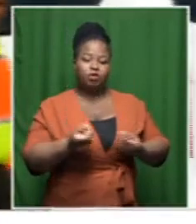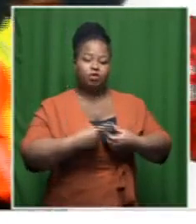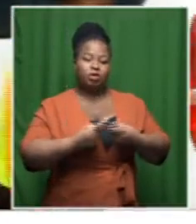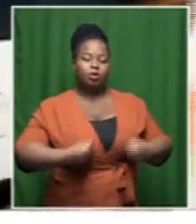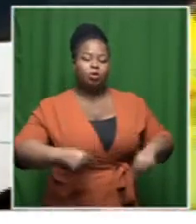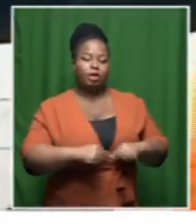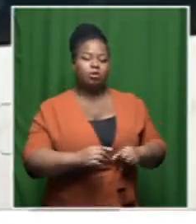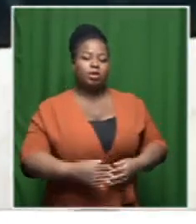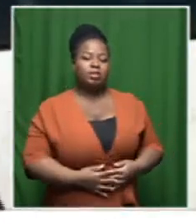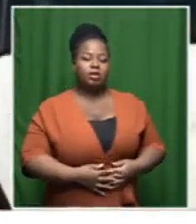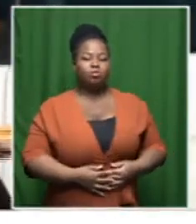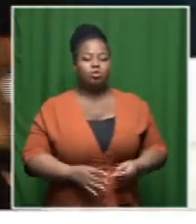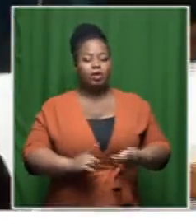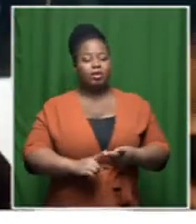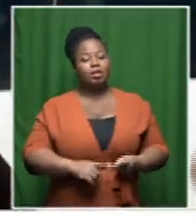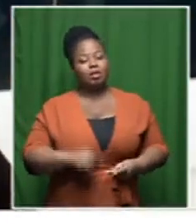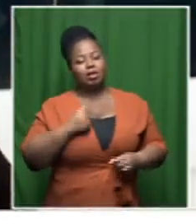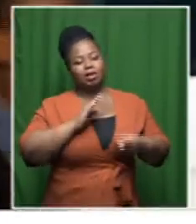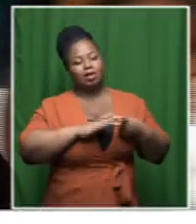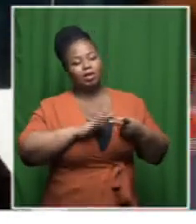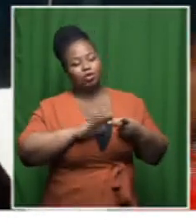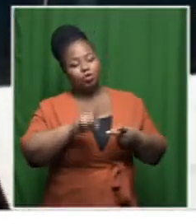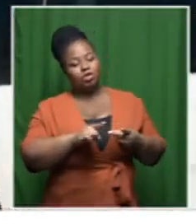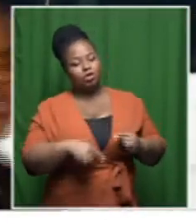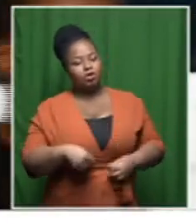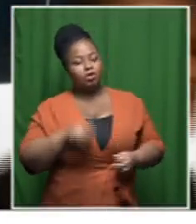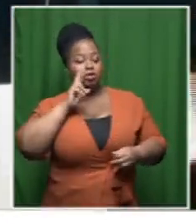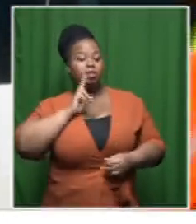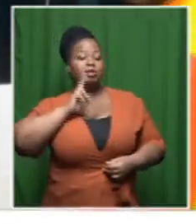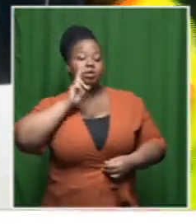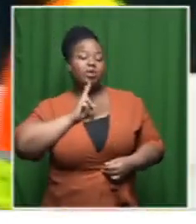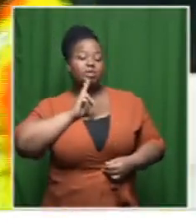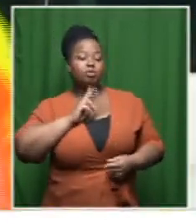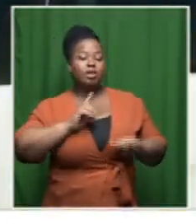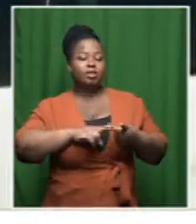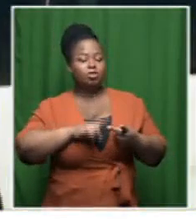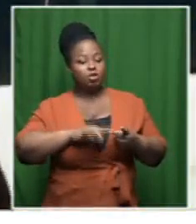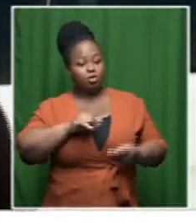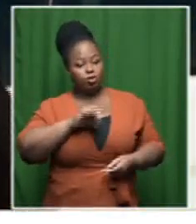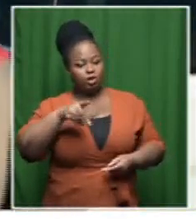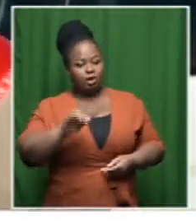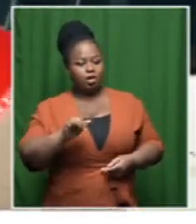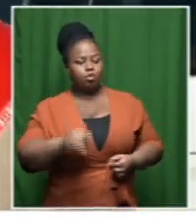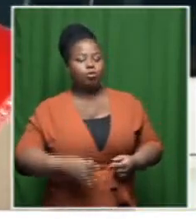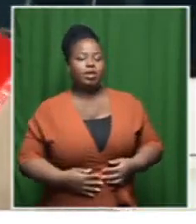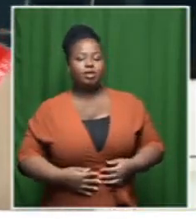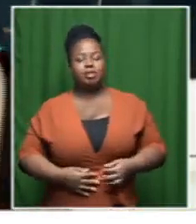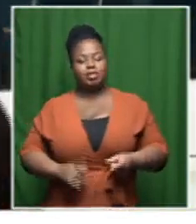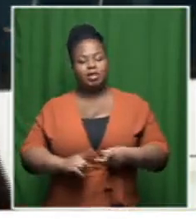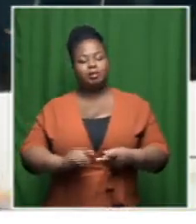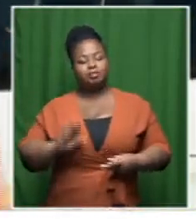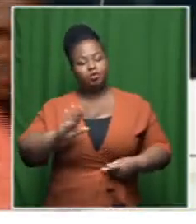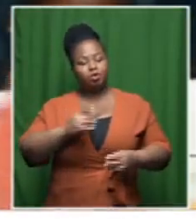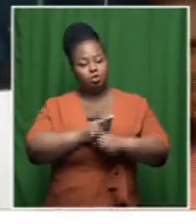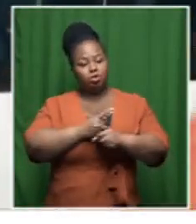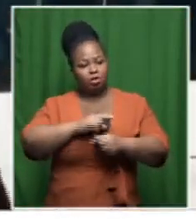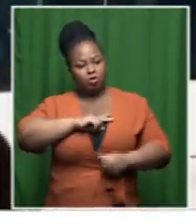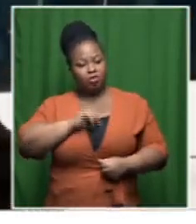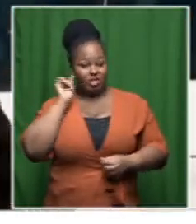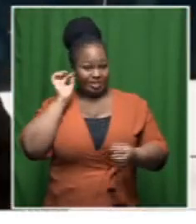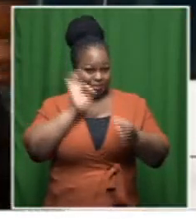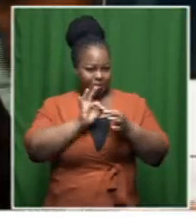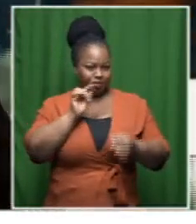our SABC viewers may be familiar with the main Reed Dance that is held at Enyokeni every year. Some of them may not be familiar with this